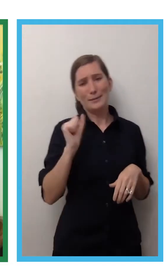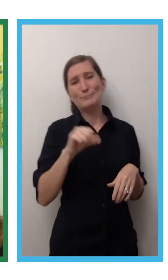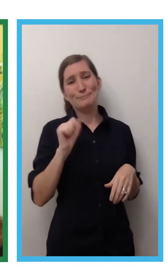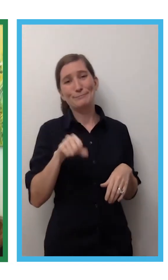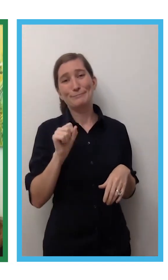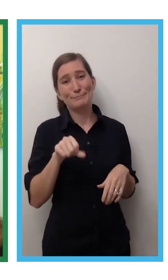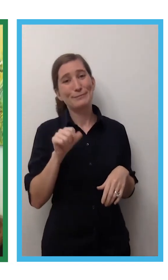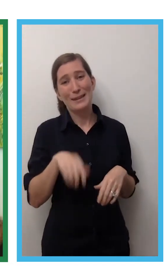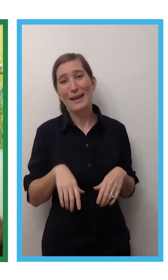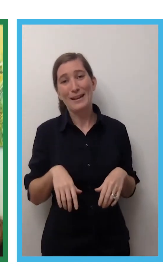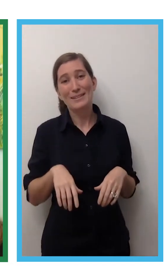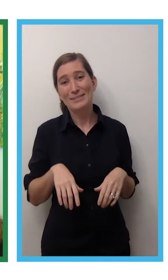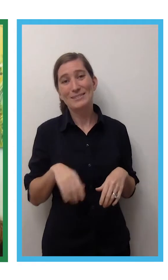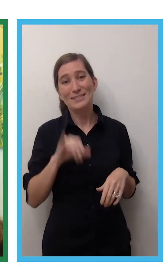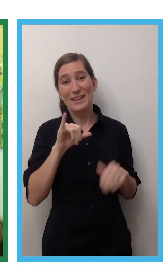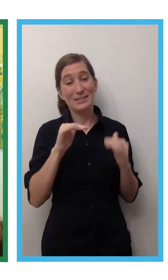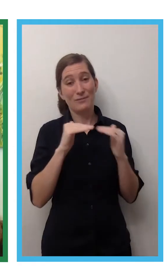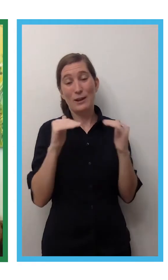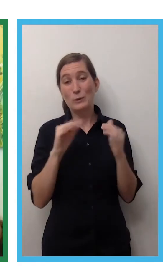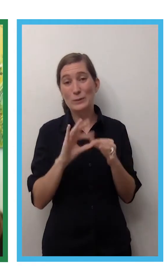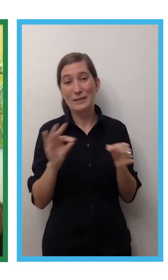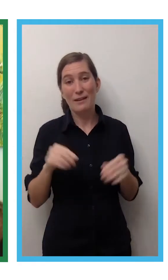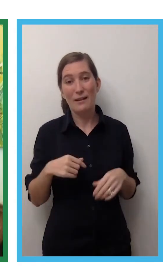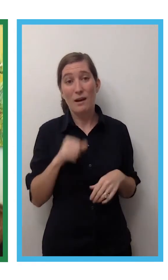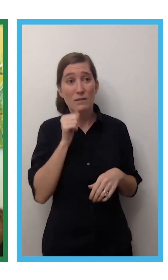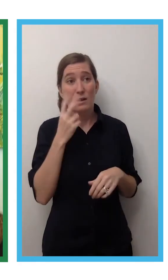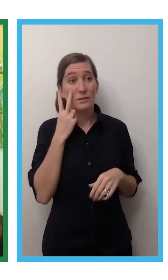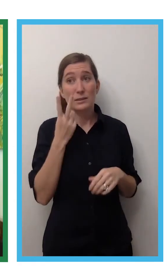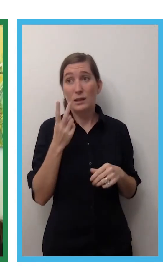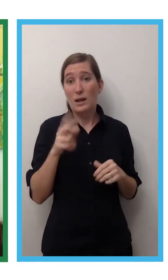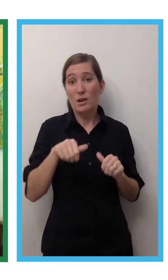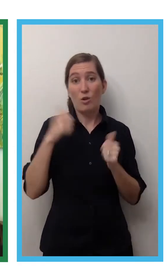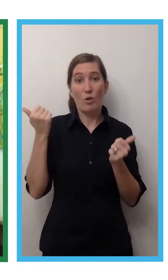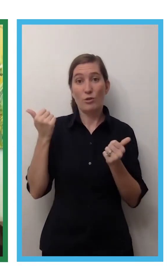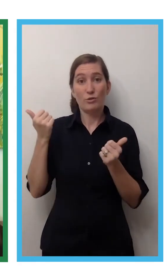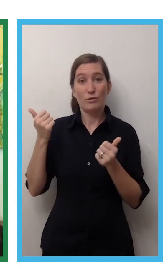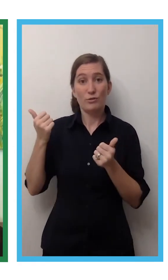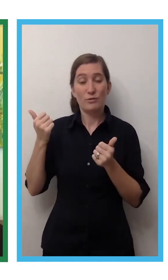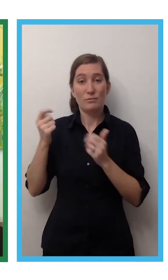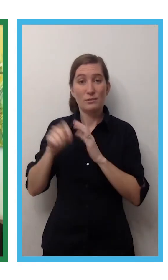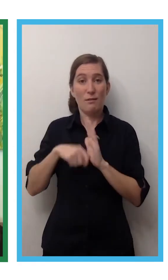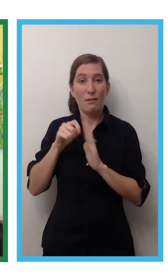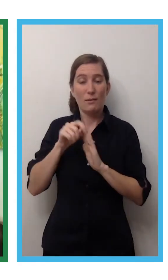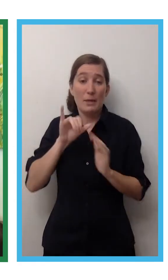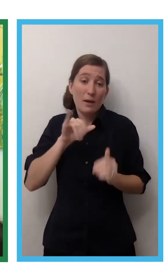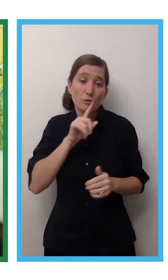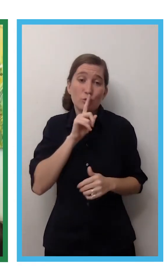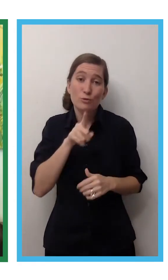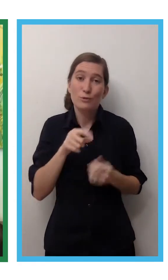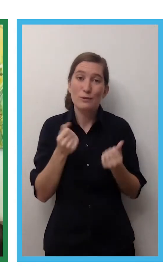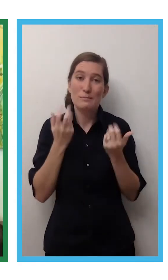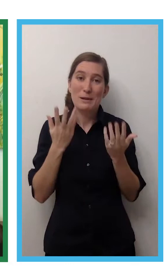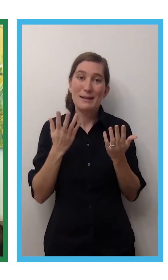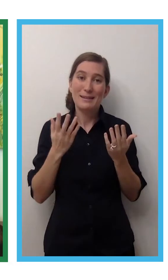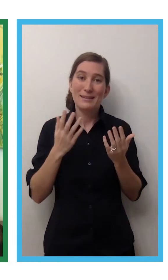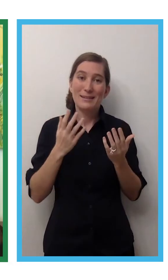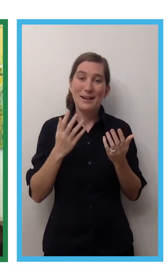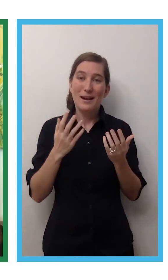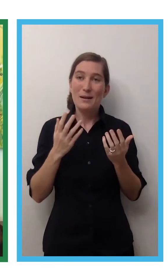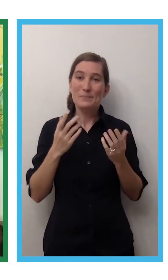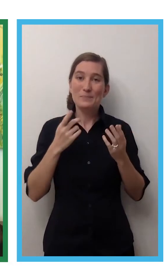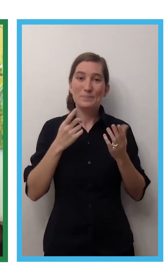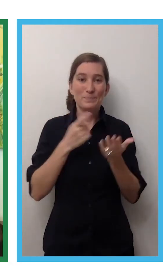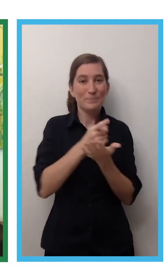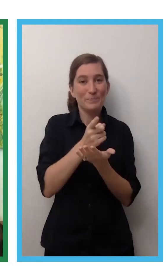I've seen it any other time except at the, and that's true for a lot of different industries. Yes, absolutely. Absolutely. The more